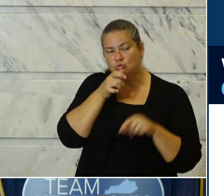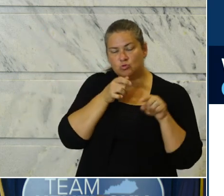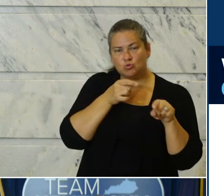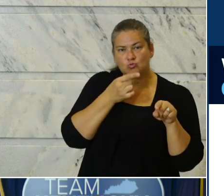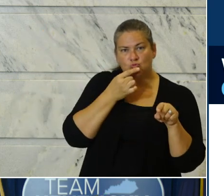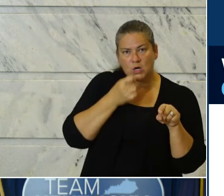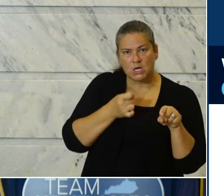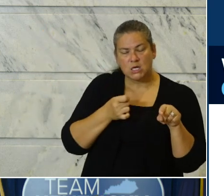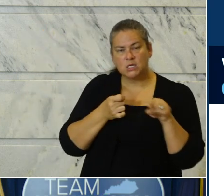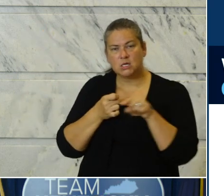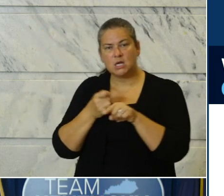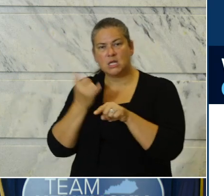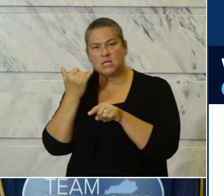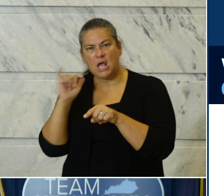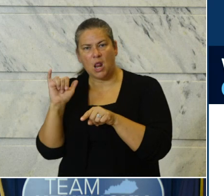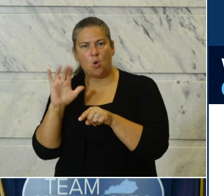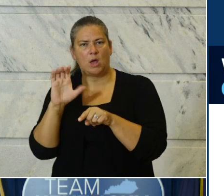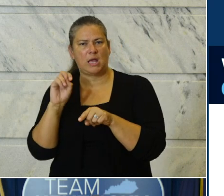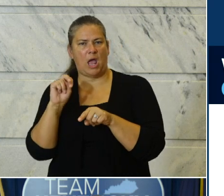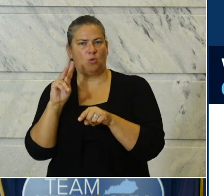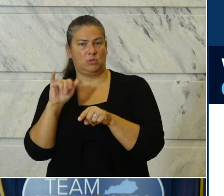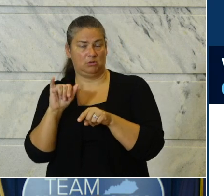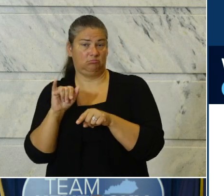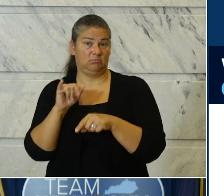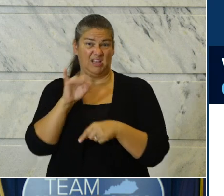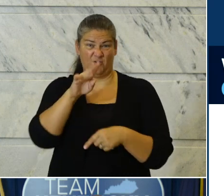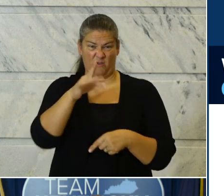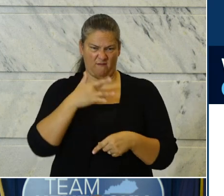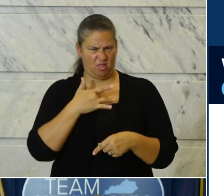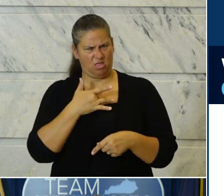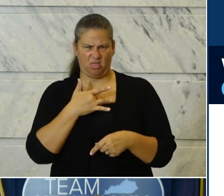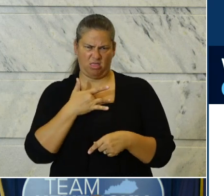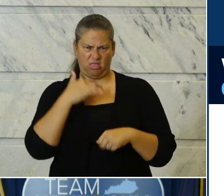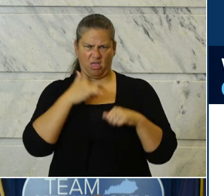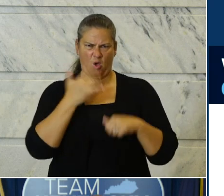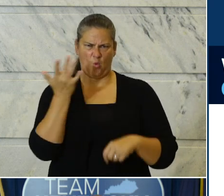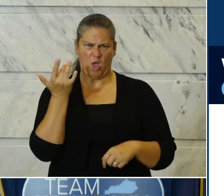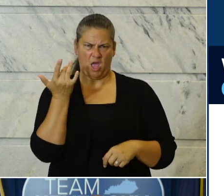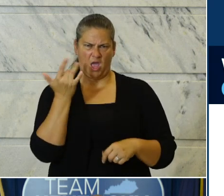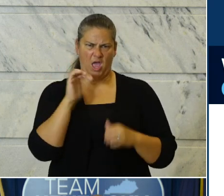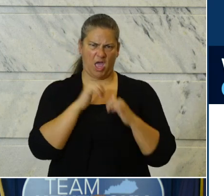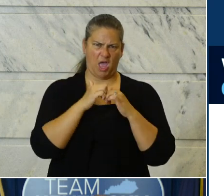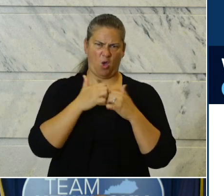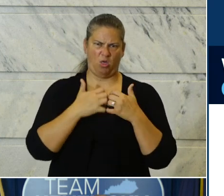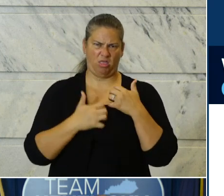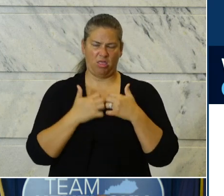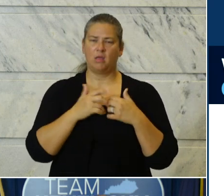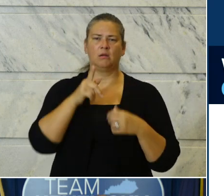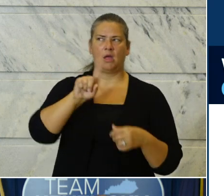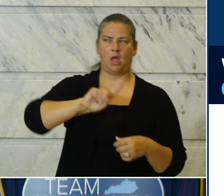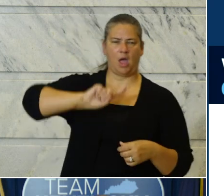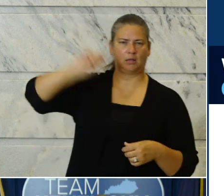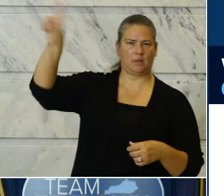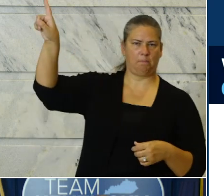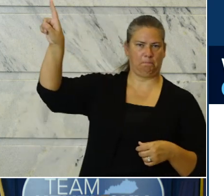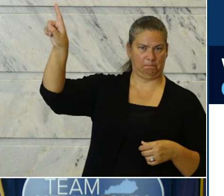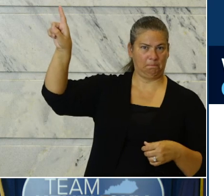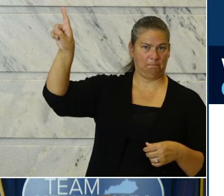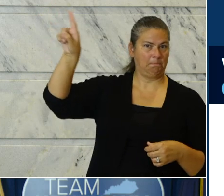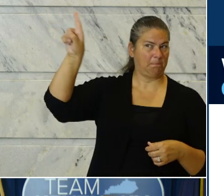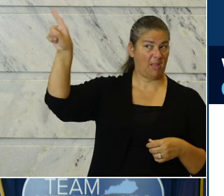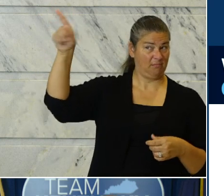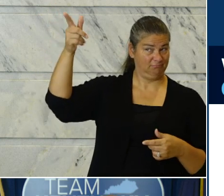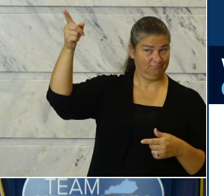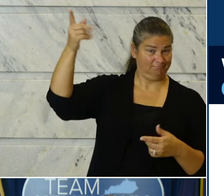for how they produce it. And you can ask them if you have any additional questions about how they produce it and make those decisions. That being said,